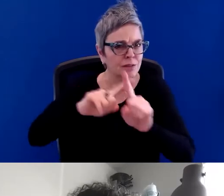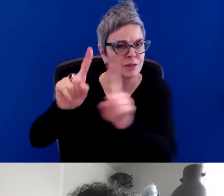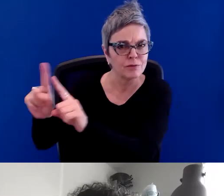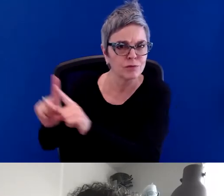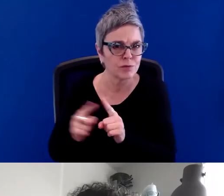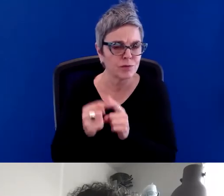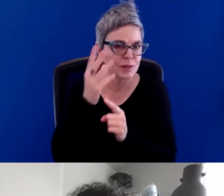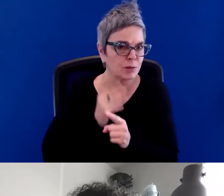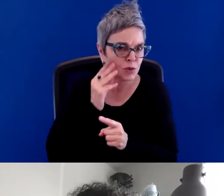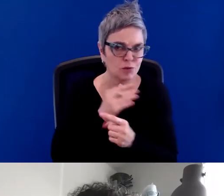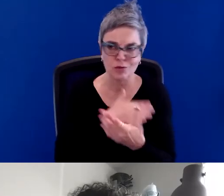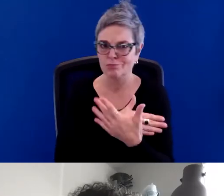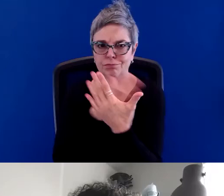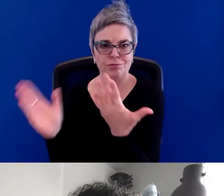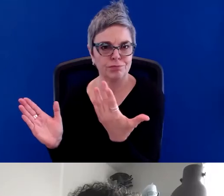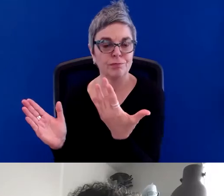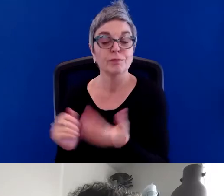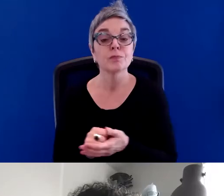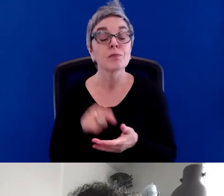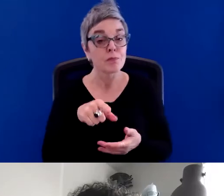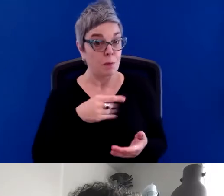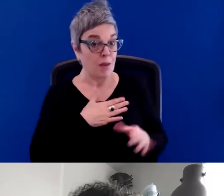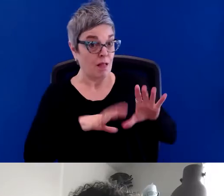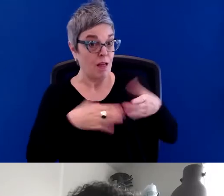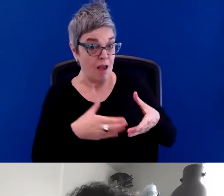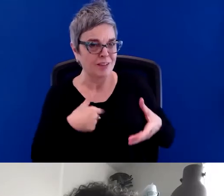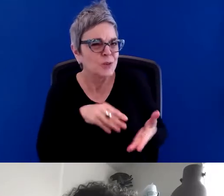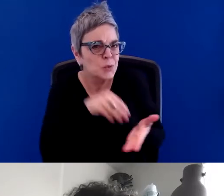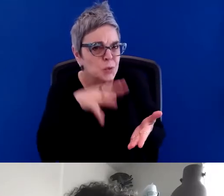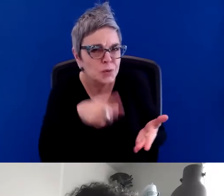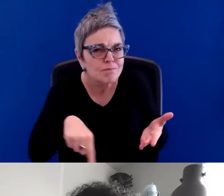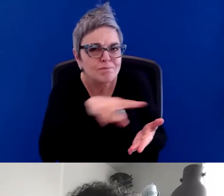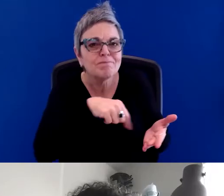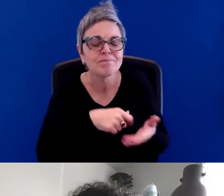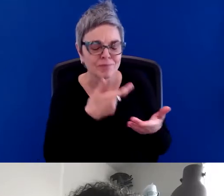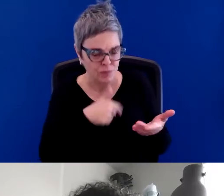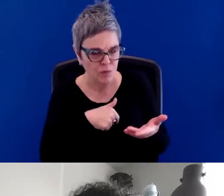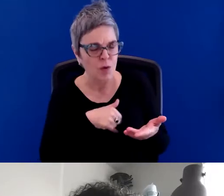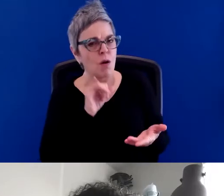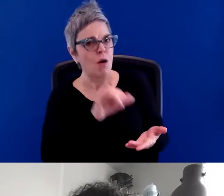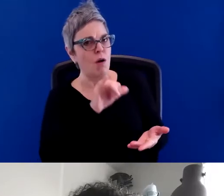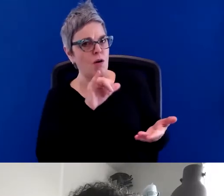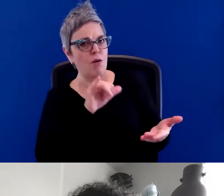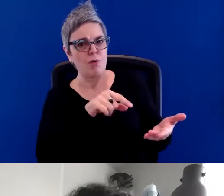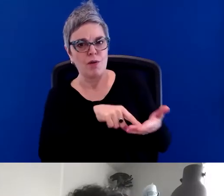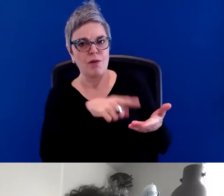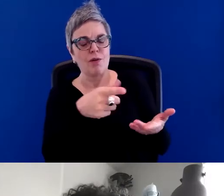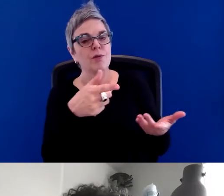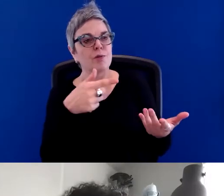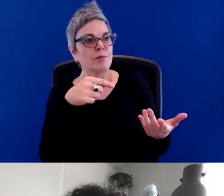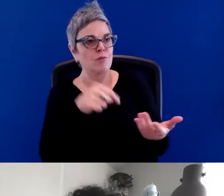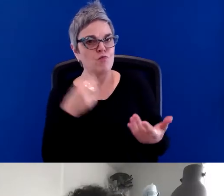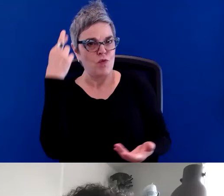and I were really taken with when we were reading your chapter is also how like this normalization of violence